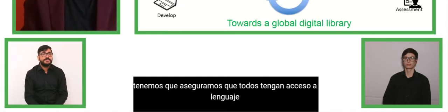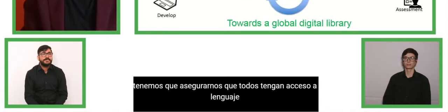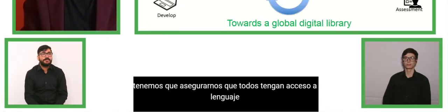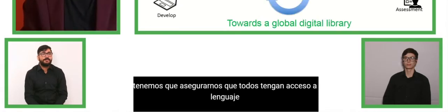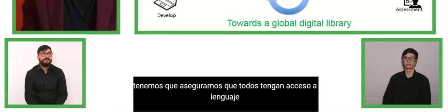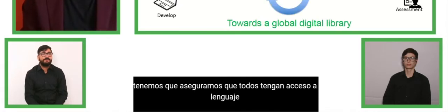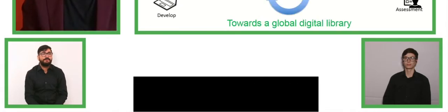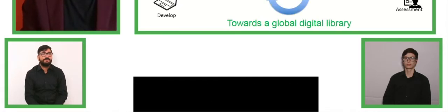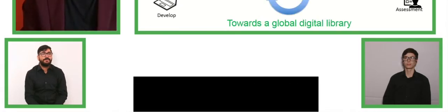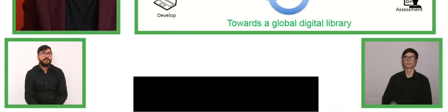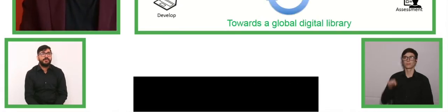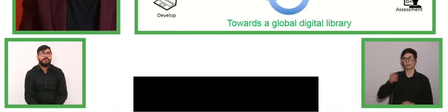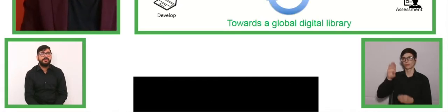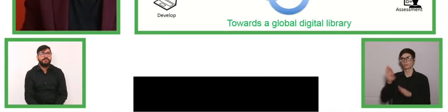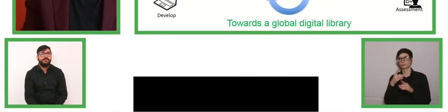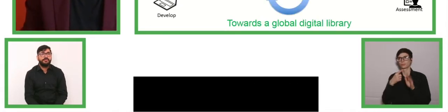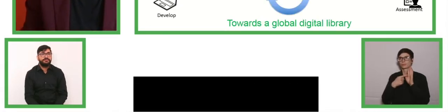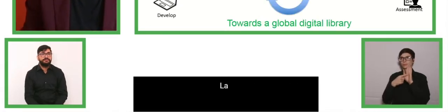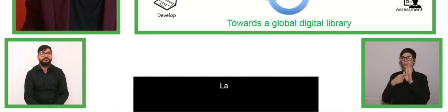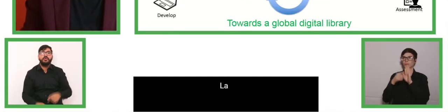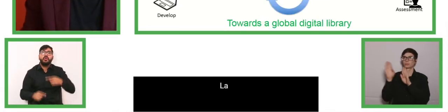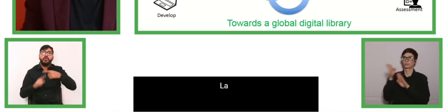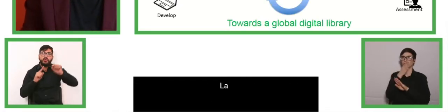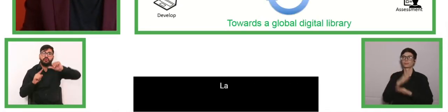Next slide,